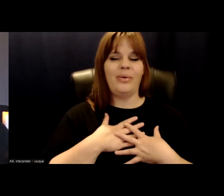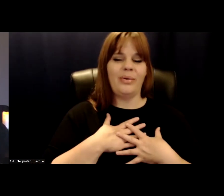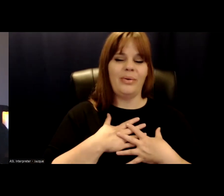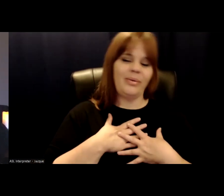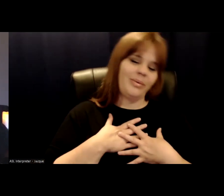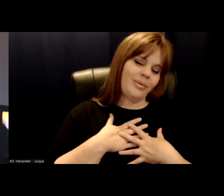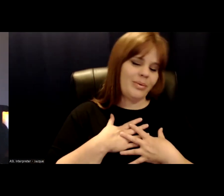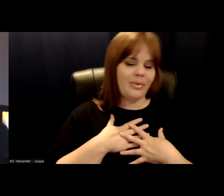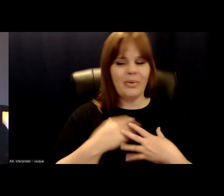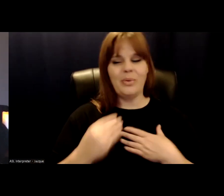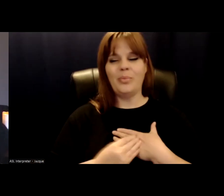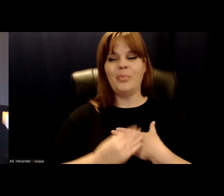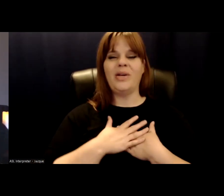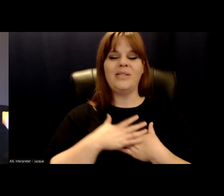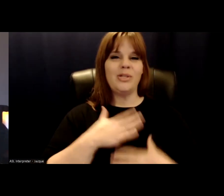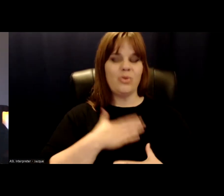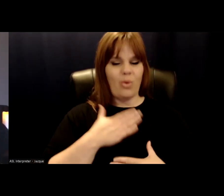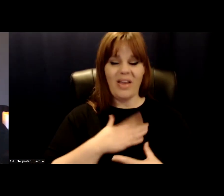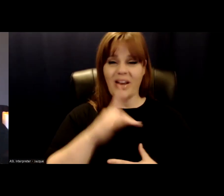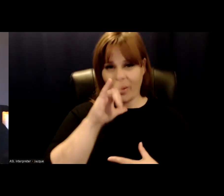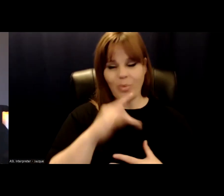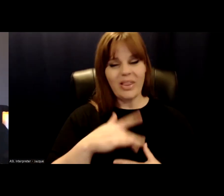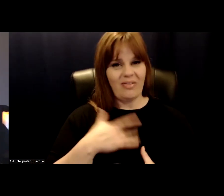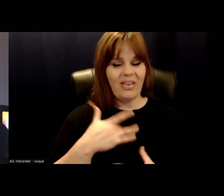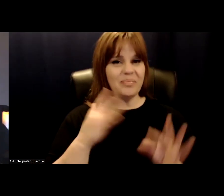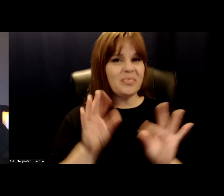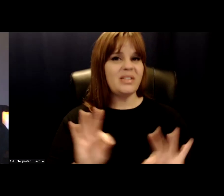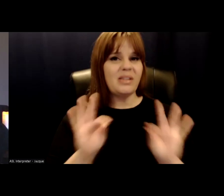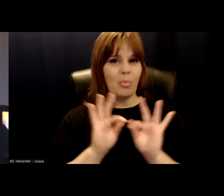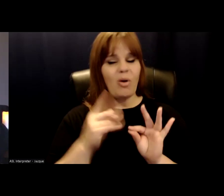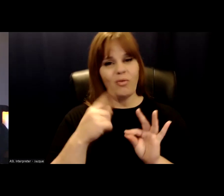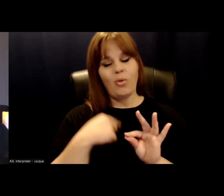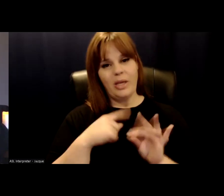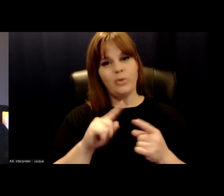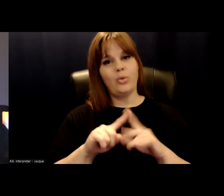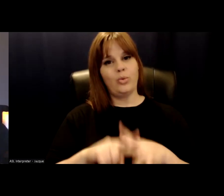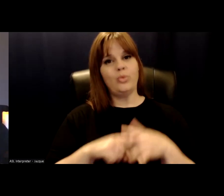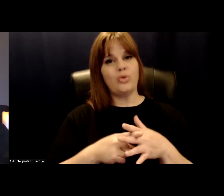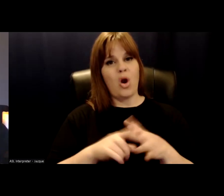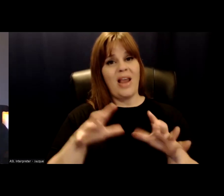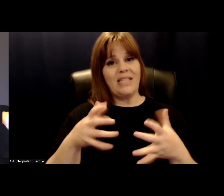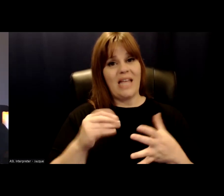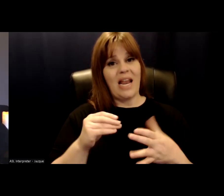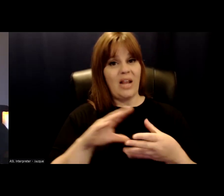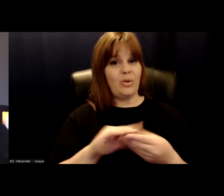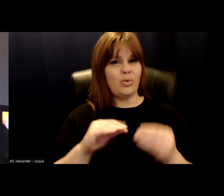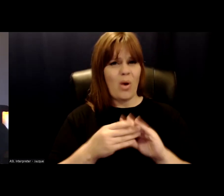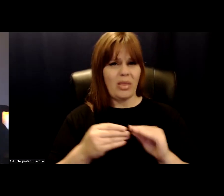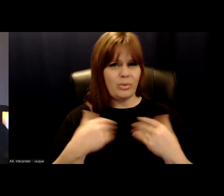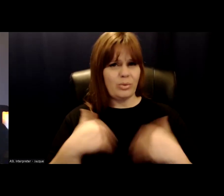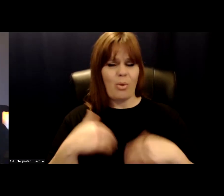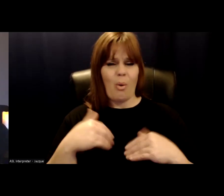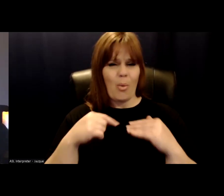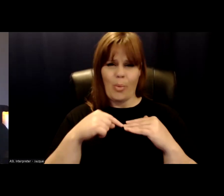I really feel that it's important for me to start a set and a story that are so deeply personal